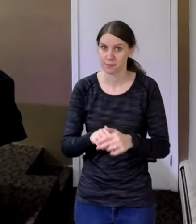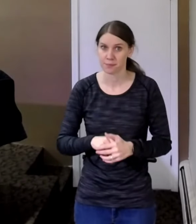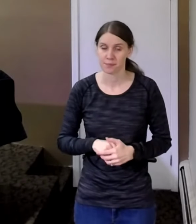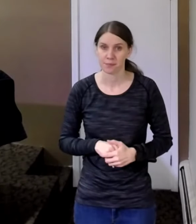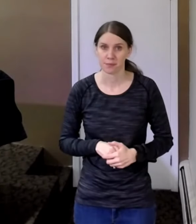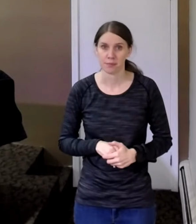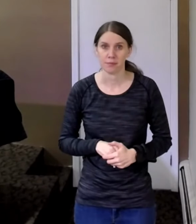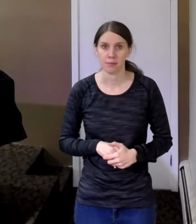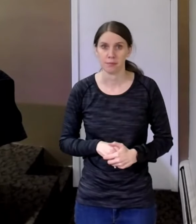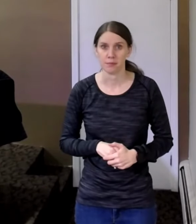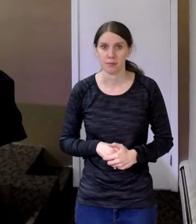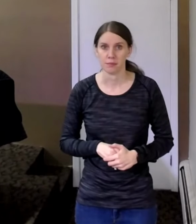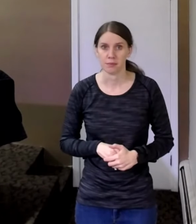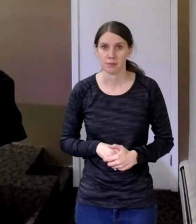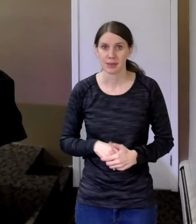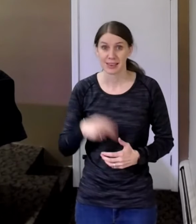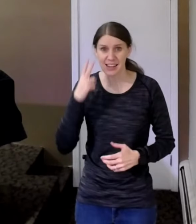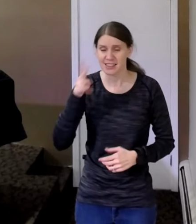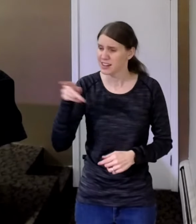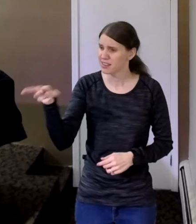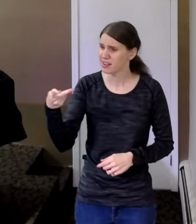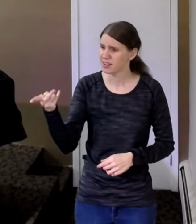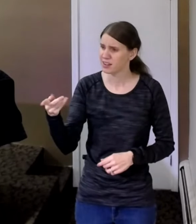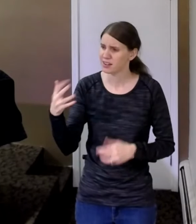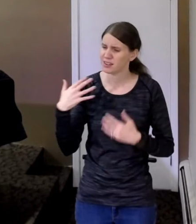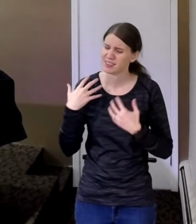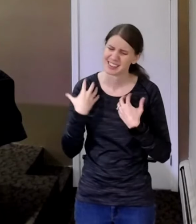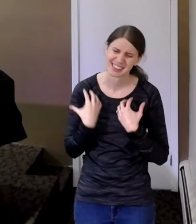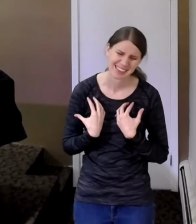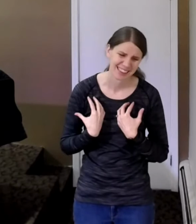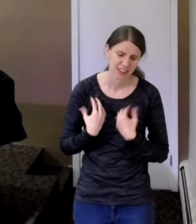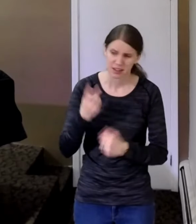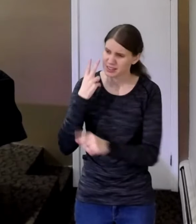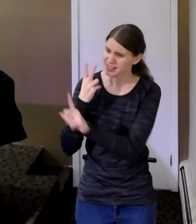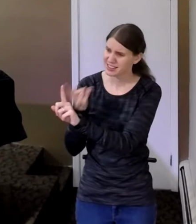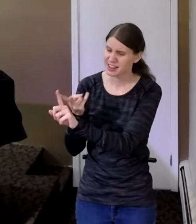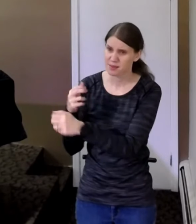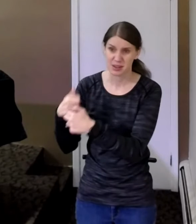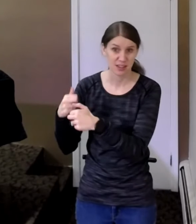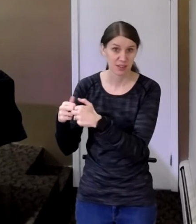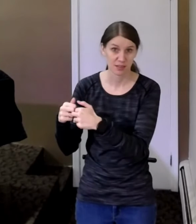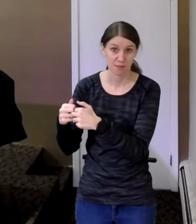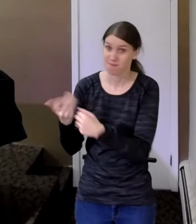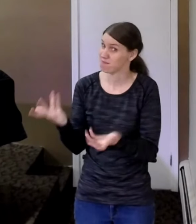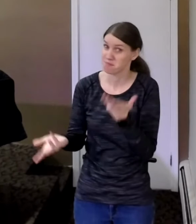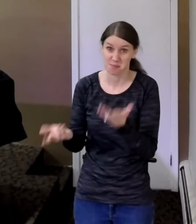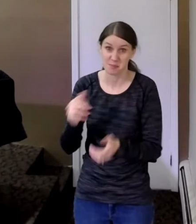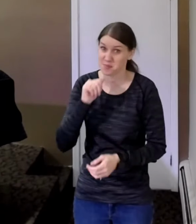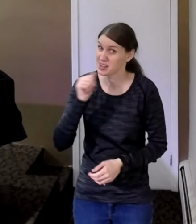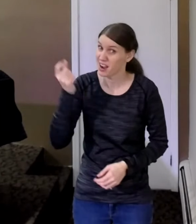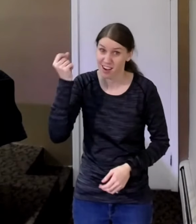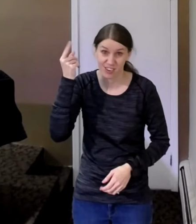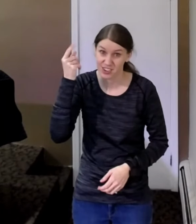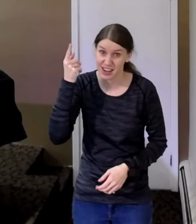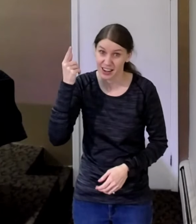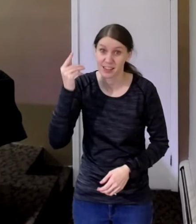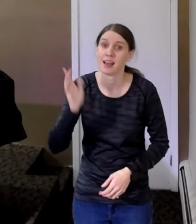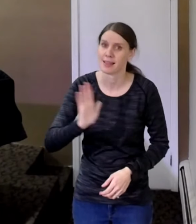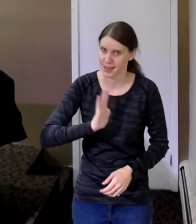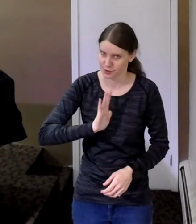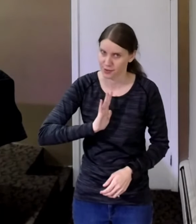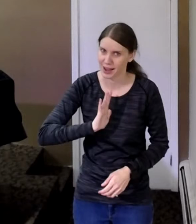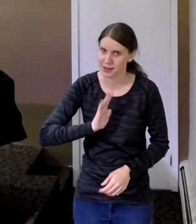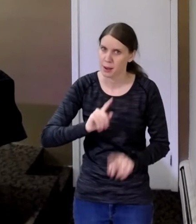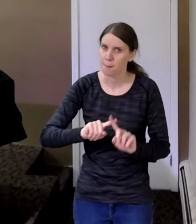To see when their countenance is fallen, to see when they're struggling in their life. We may not understand it, that's okay. But